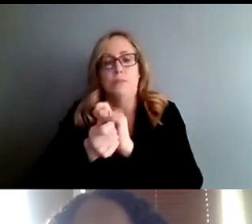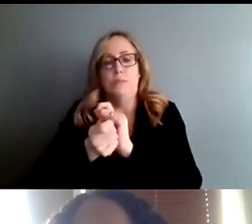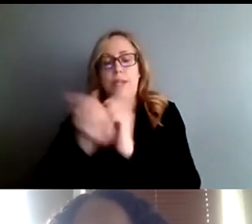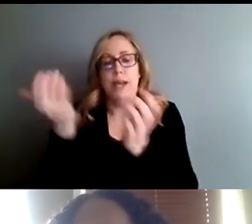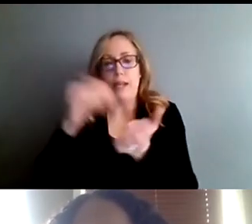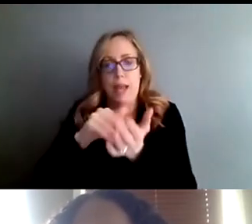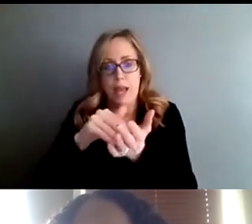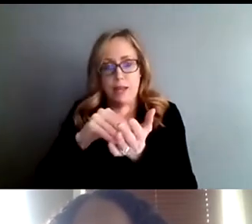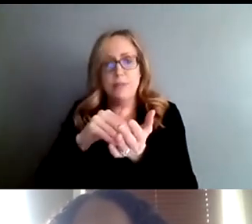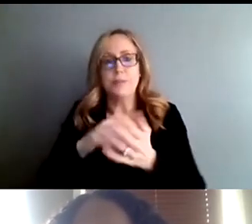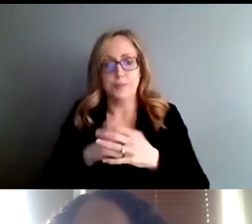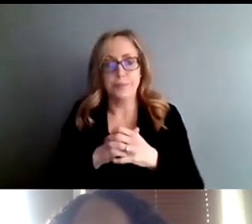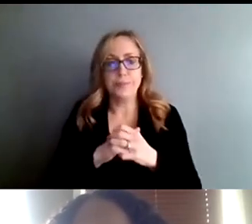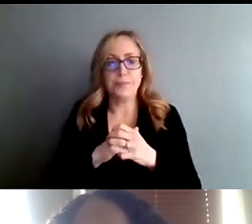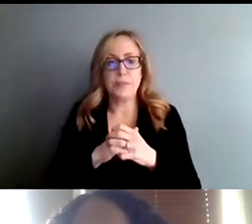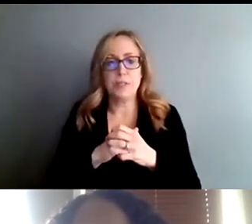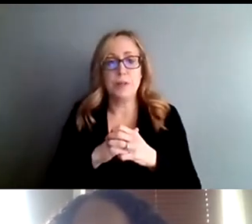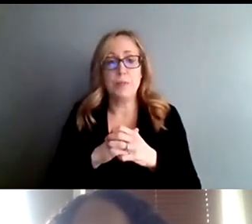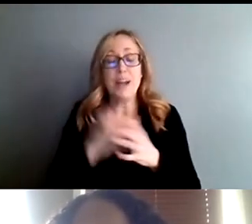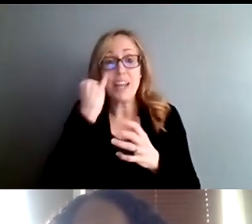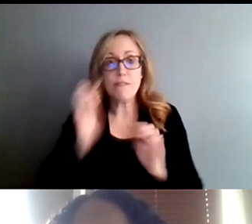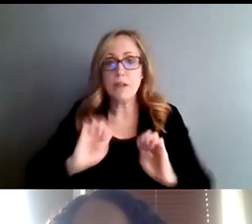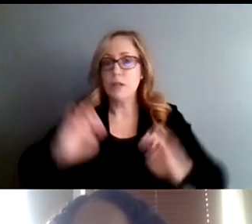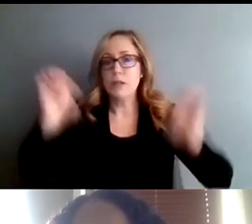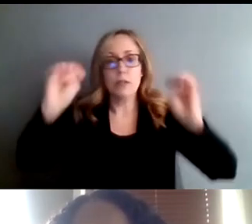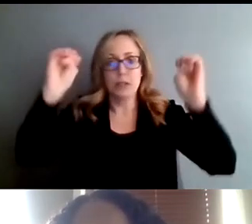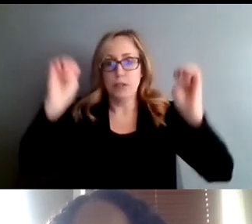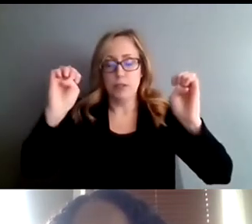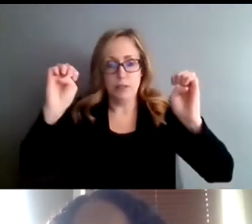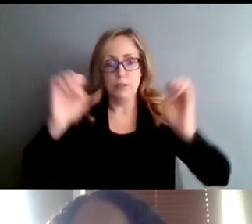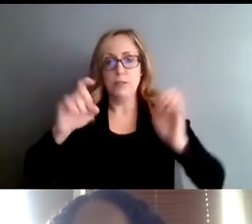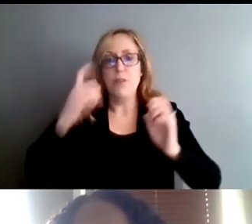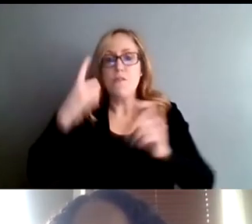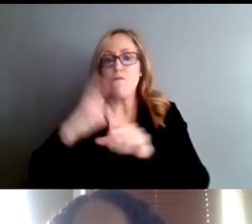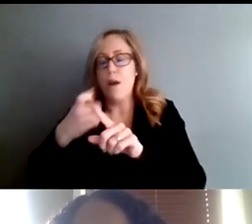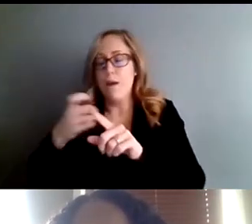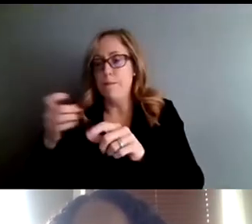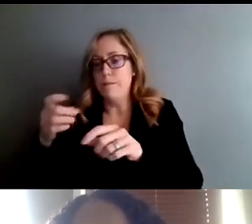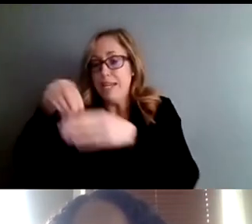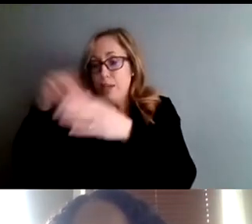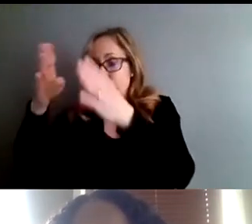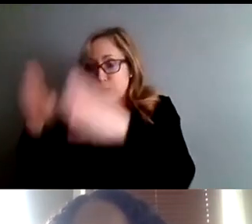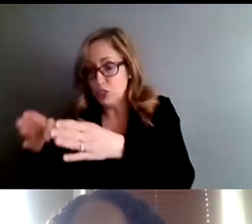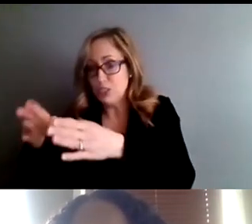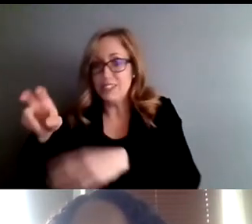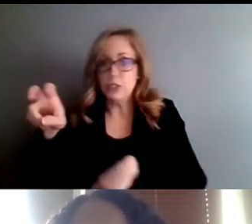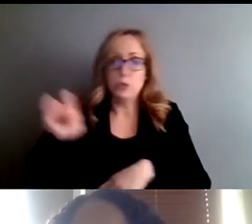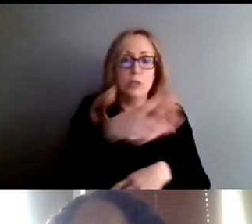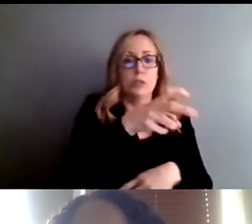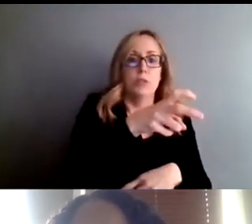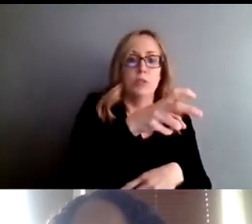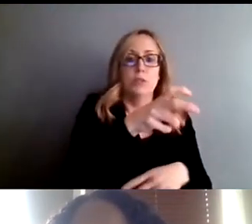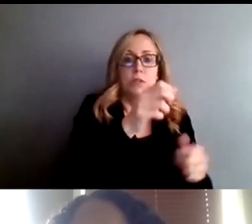to in-person. But again, if you have an emergency that shifts you from full in-person to remote, you'll work with your principal and your school to do